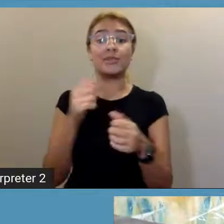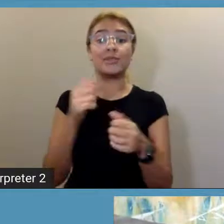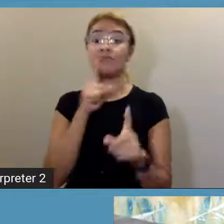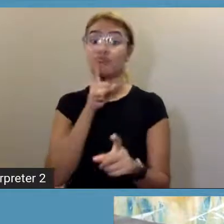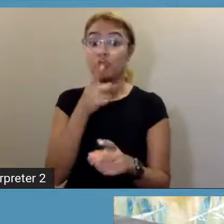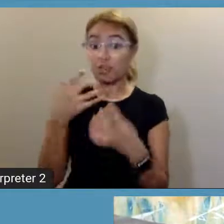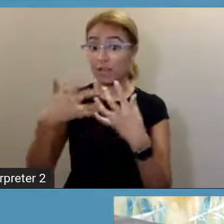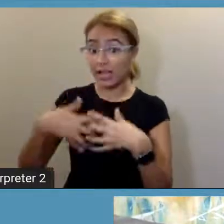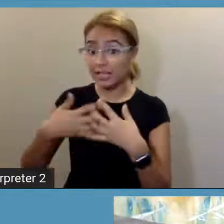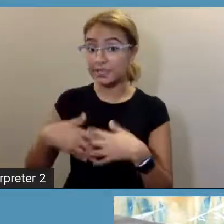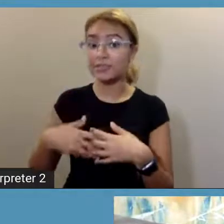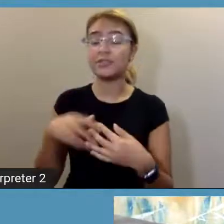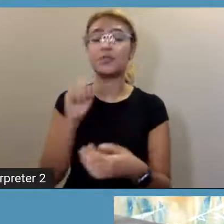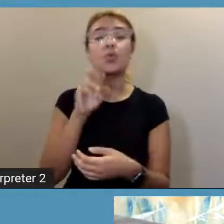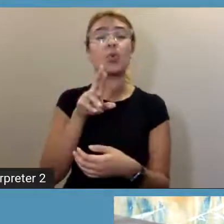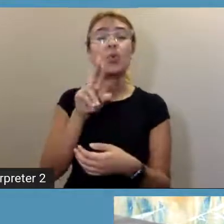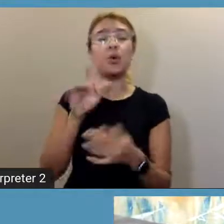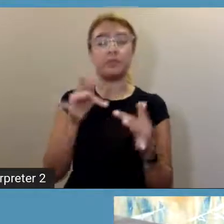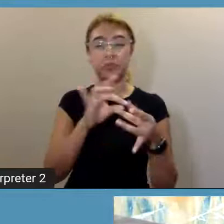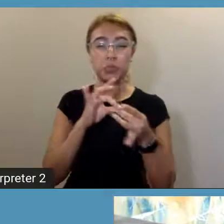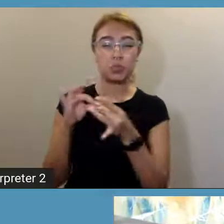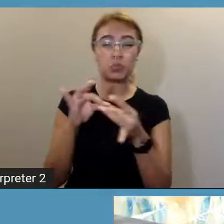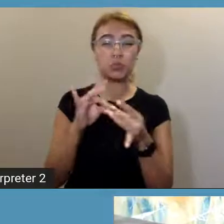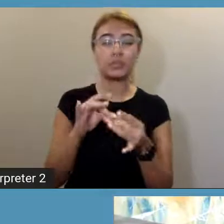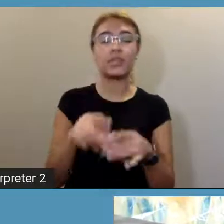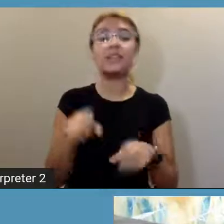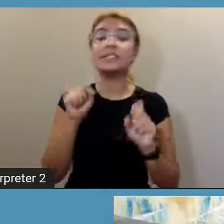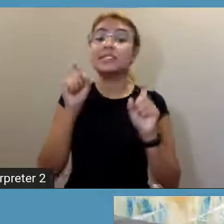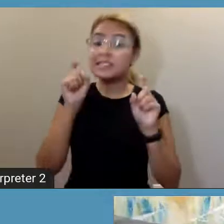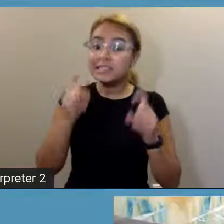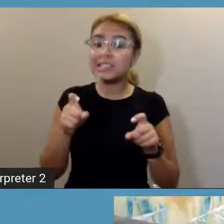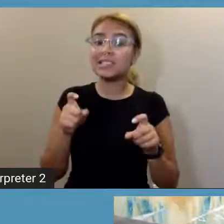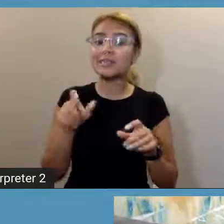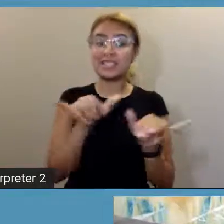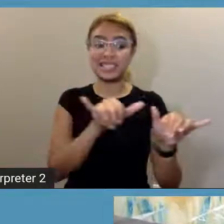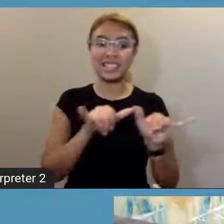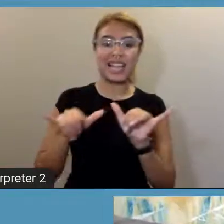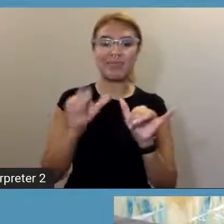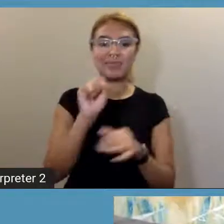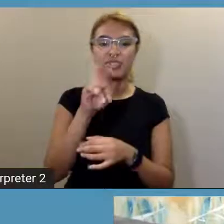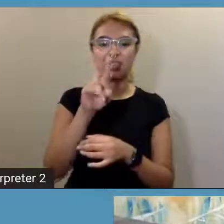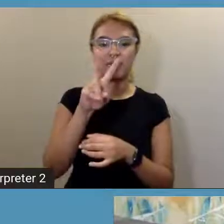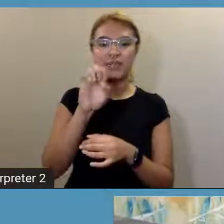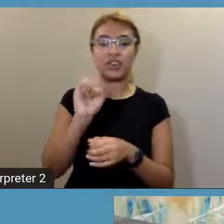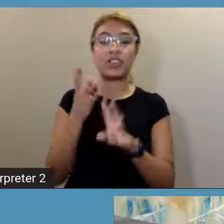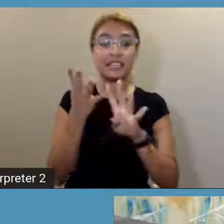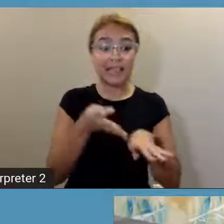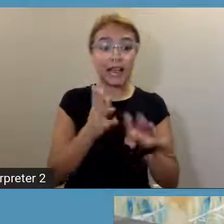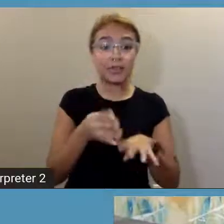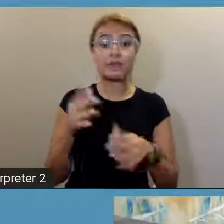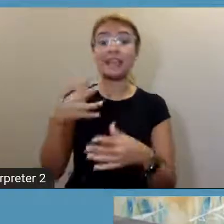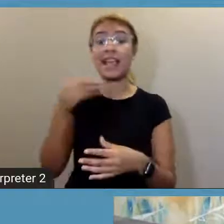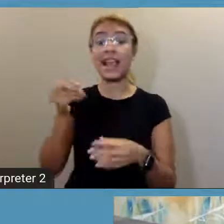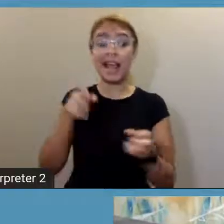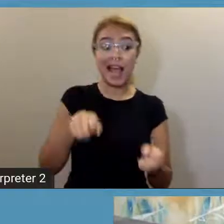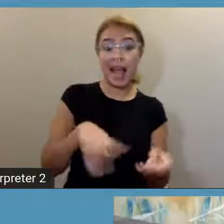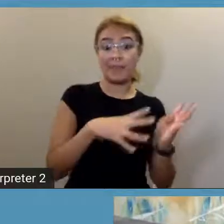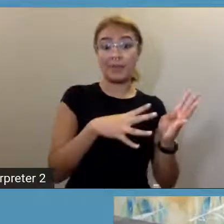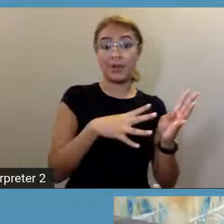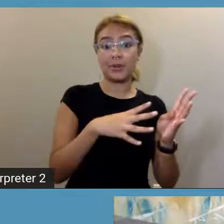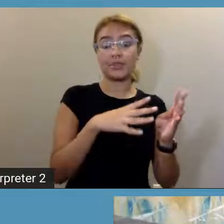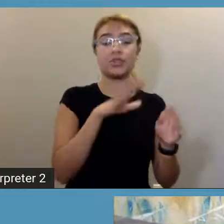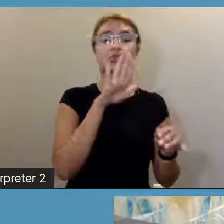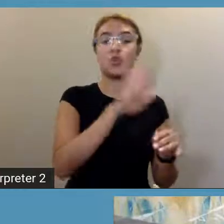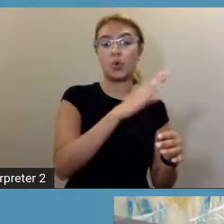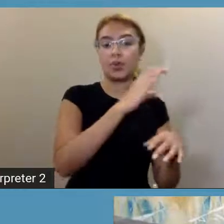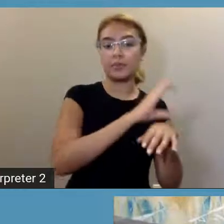or Unity. It has to be in a server that downloads everything and uploads it to your computer. So when you're changing